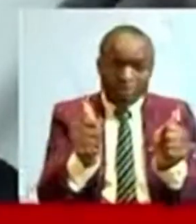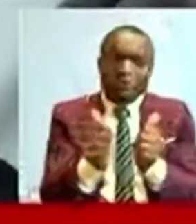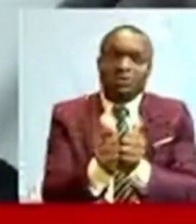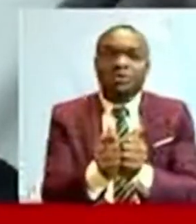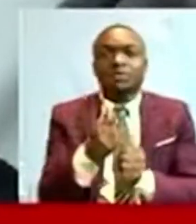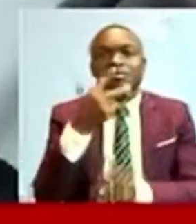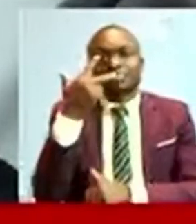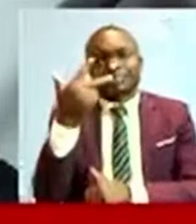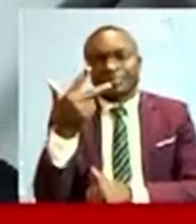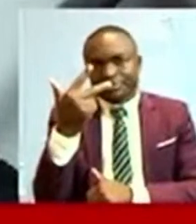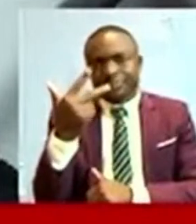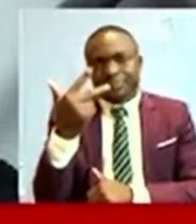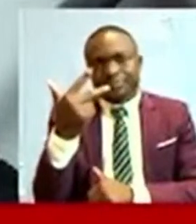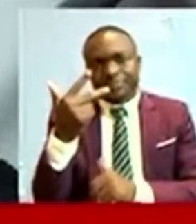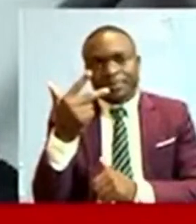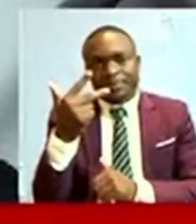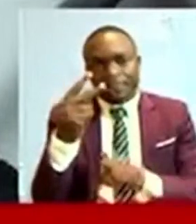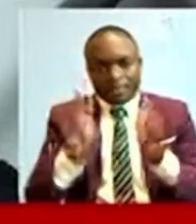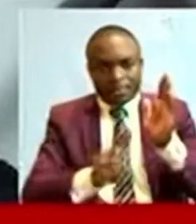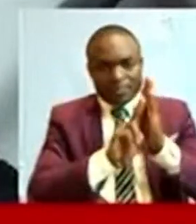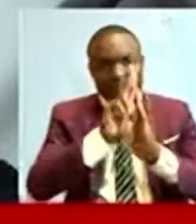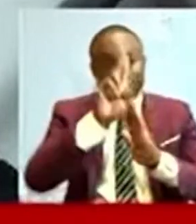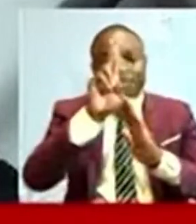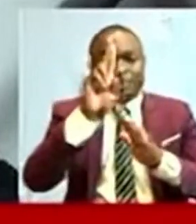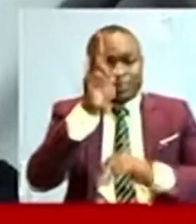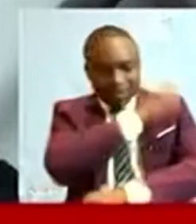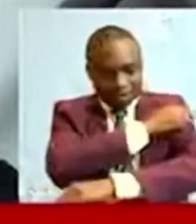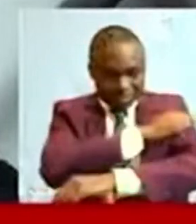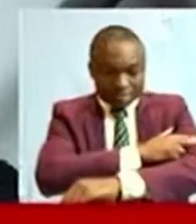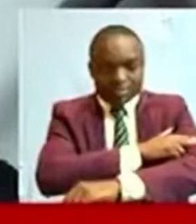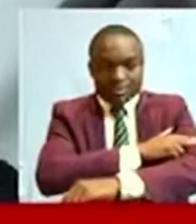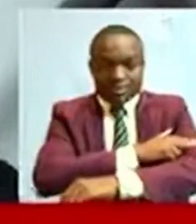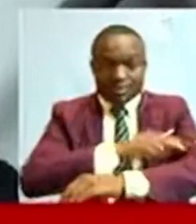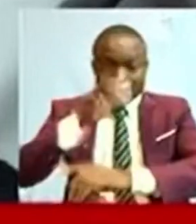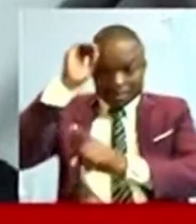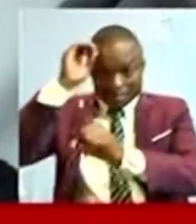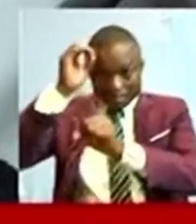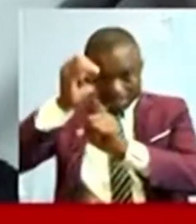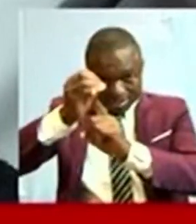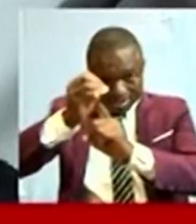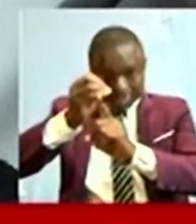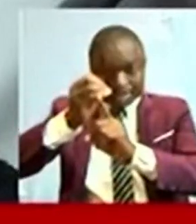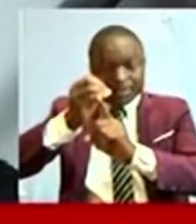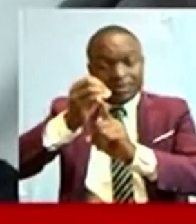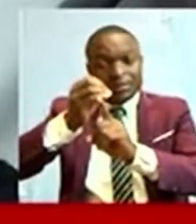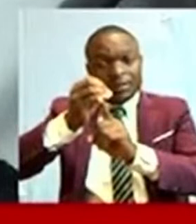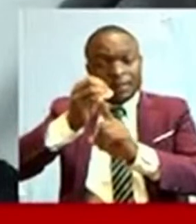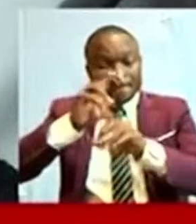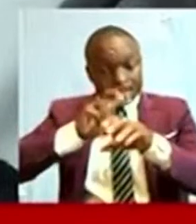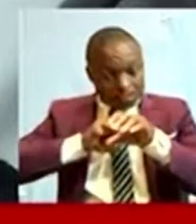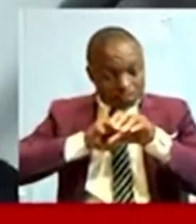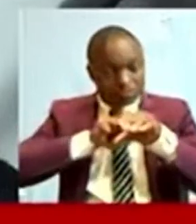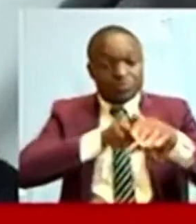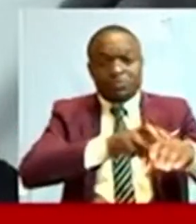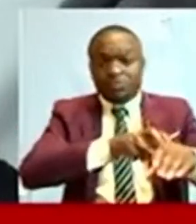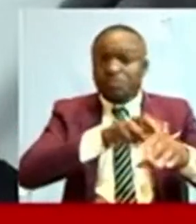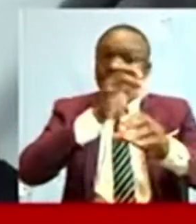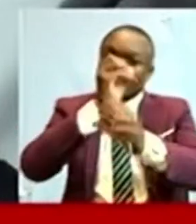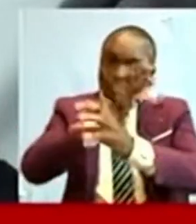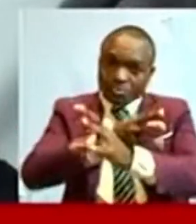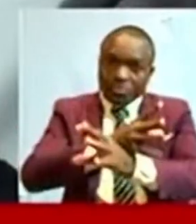which is tertiary. The target for transport availability was